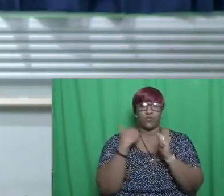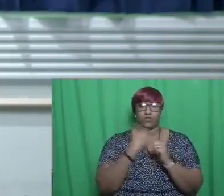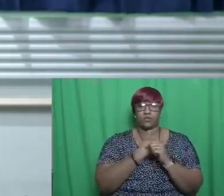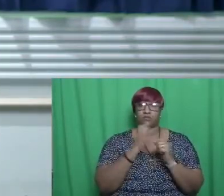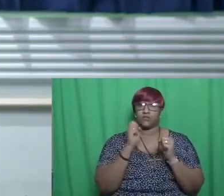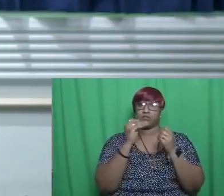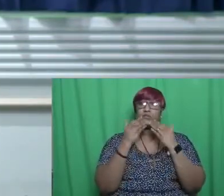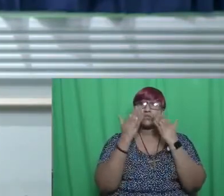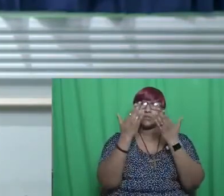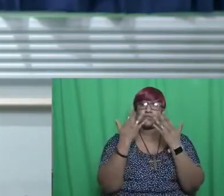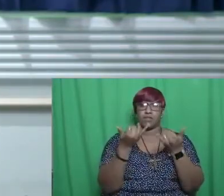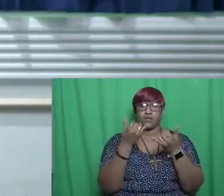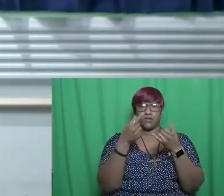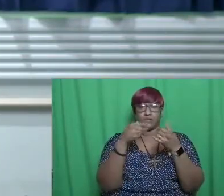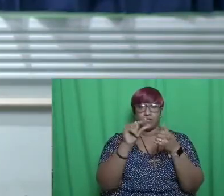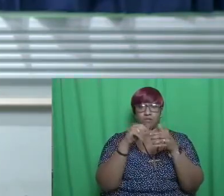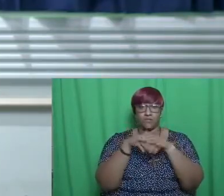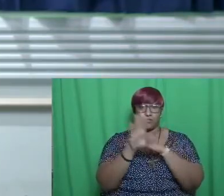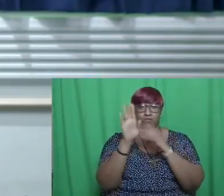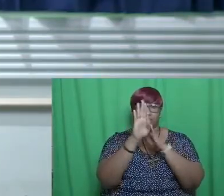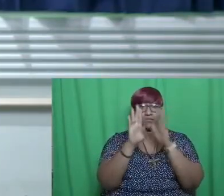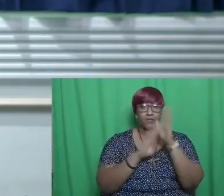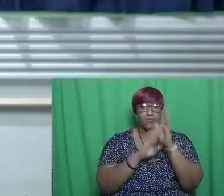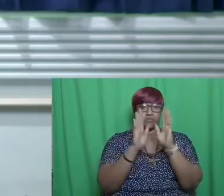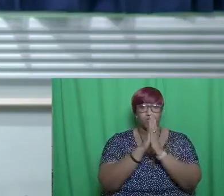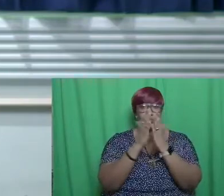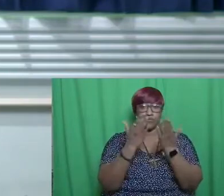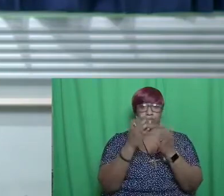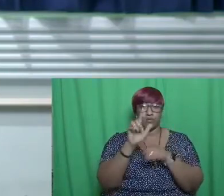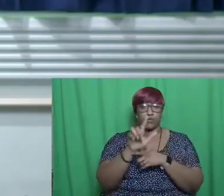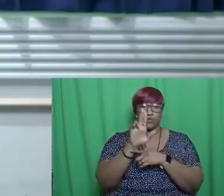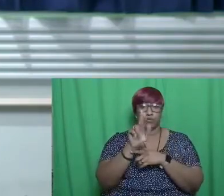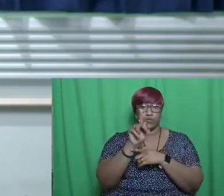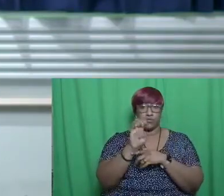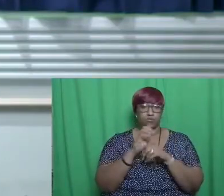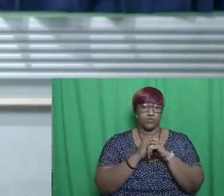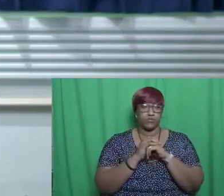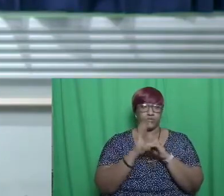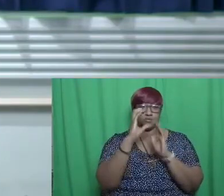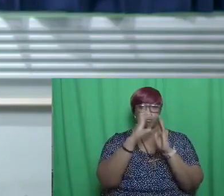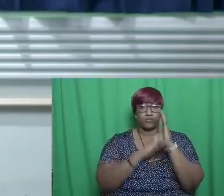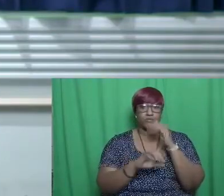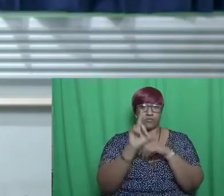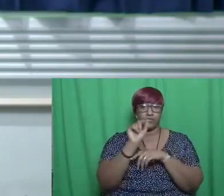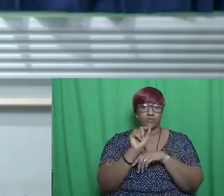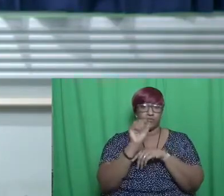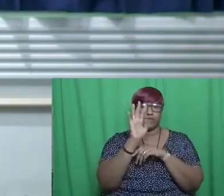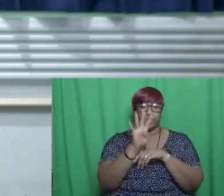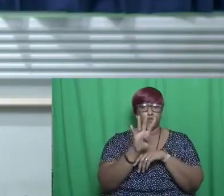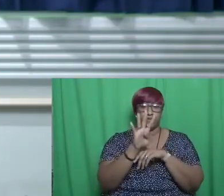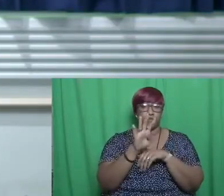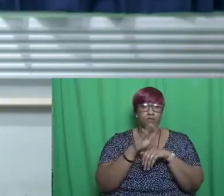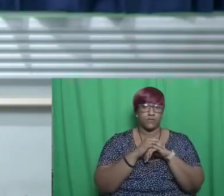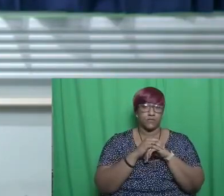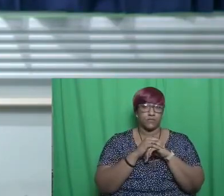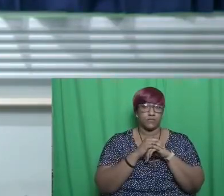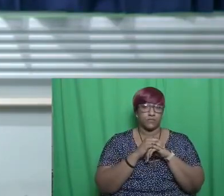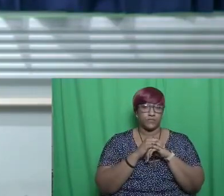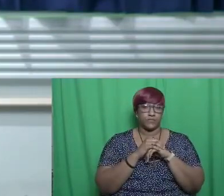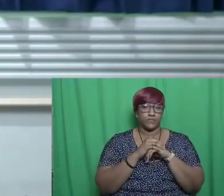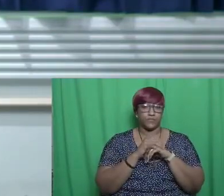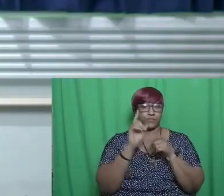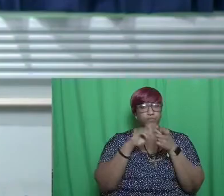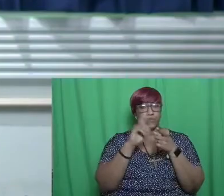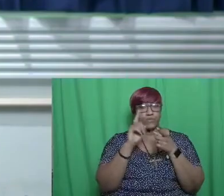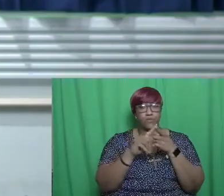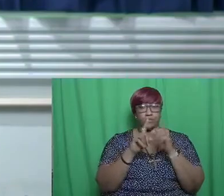thankful. Turn your Bibles, if you will, to the book of Luke. The book of Luke, chapter 24. And then